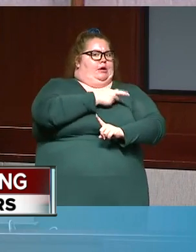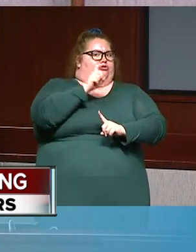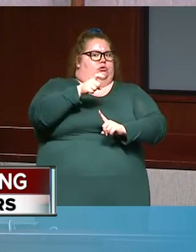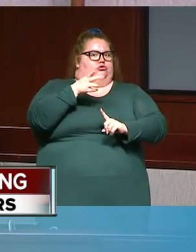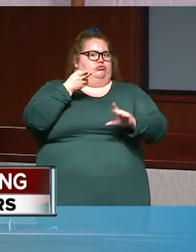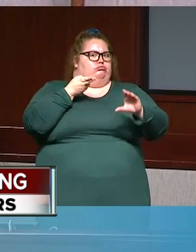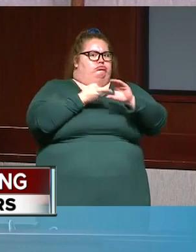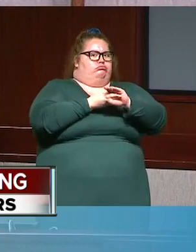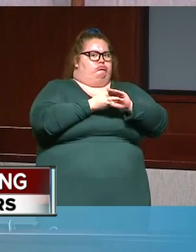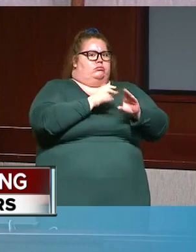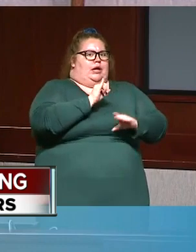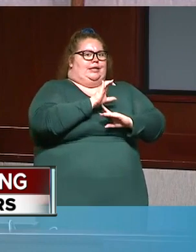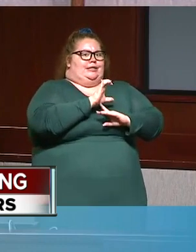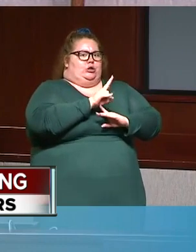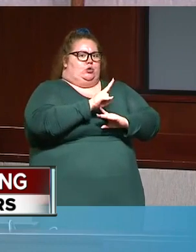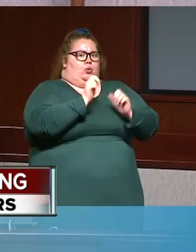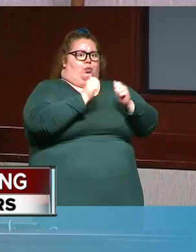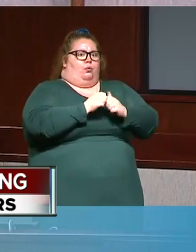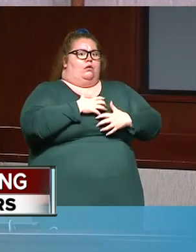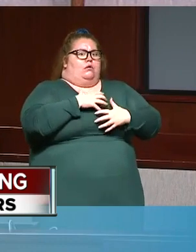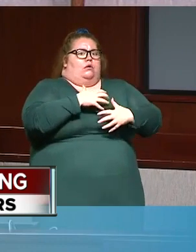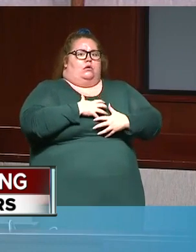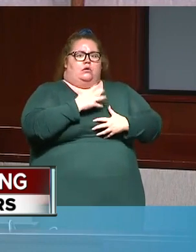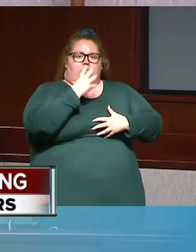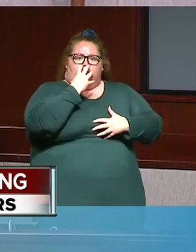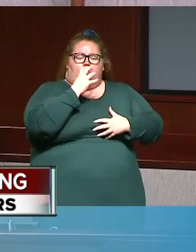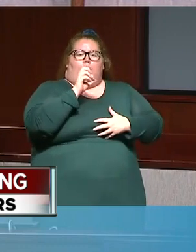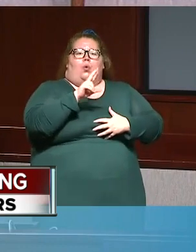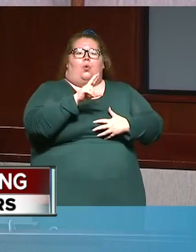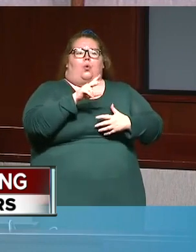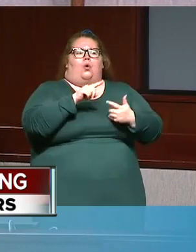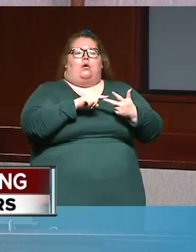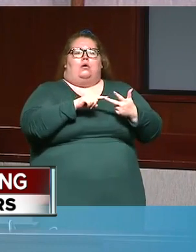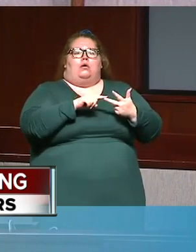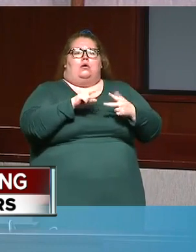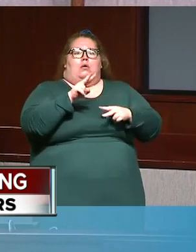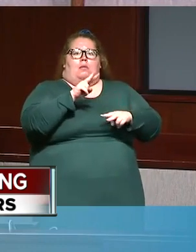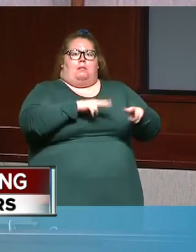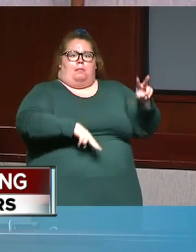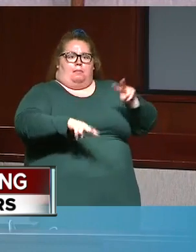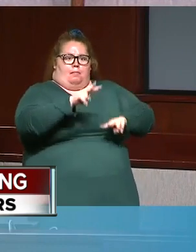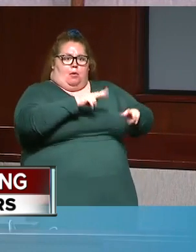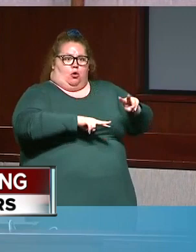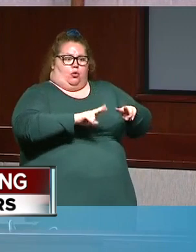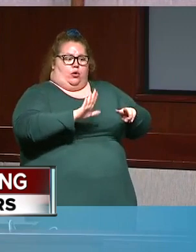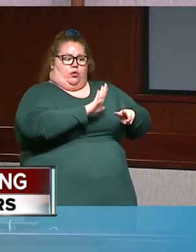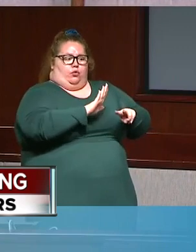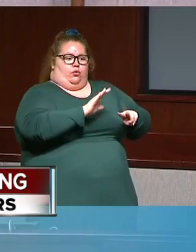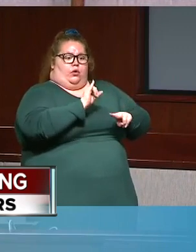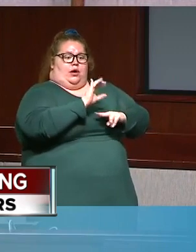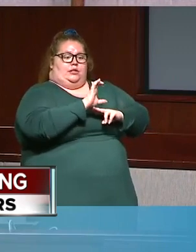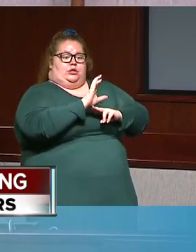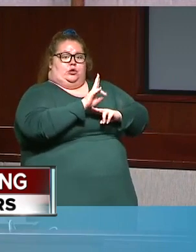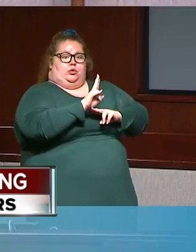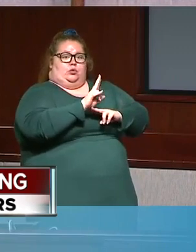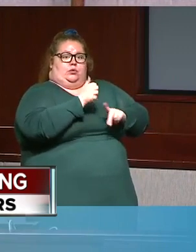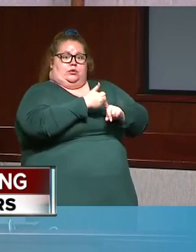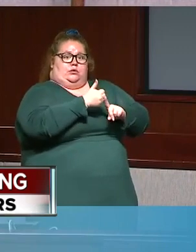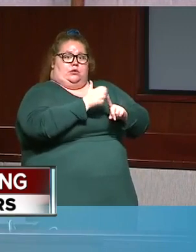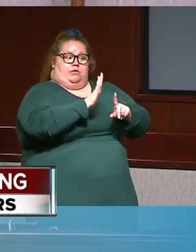on a ventilator? And are you guys monitoring the ICU survival rate? How many patients are coming out of